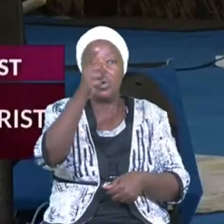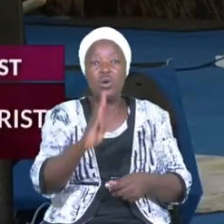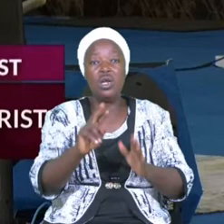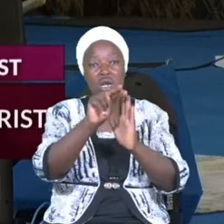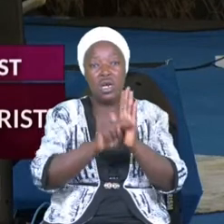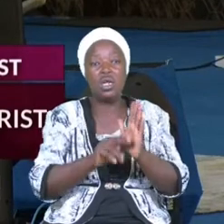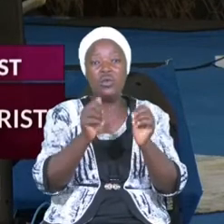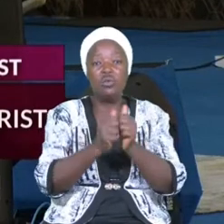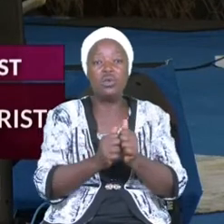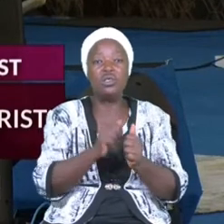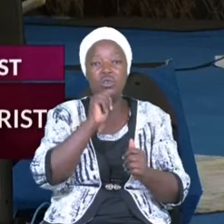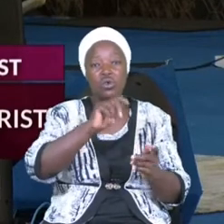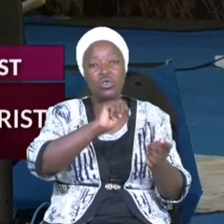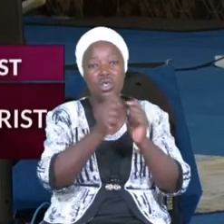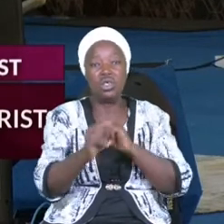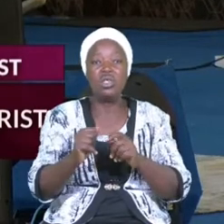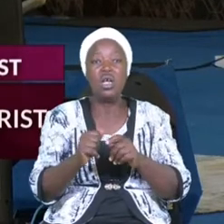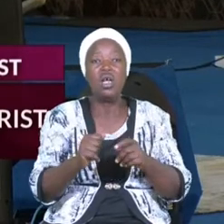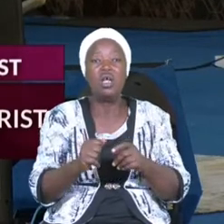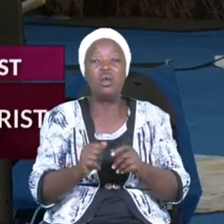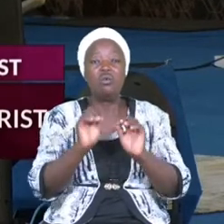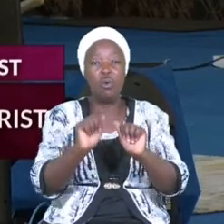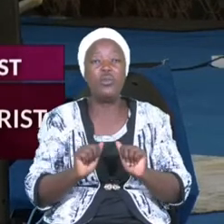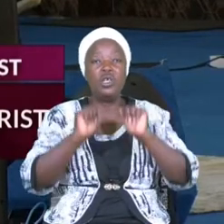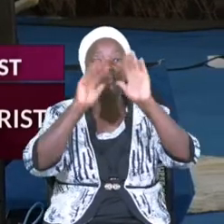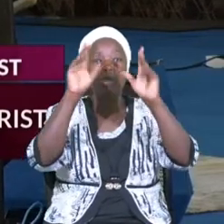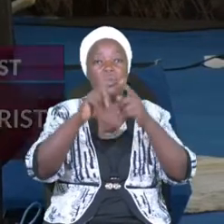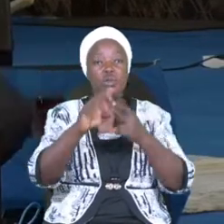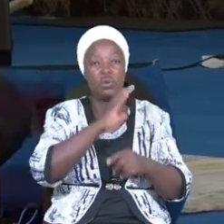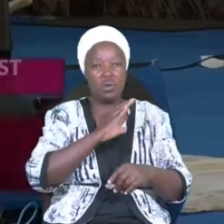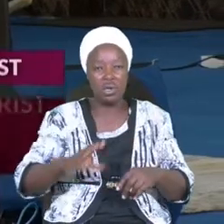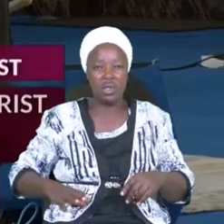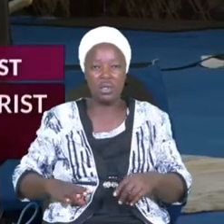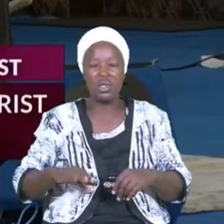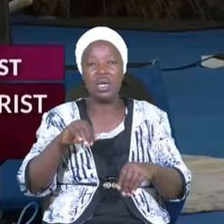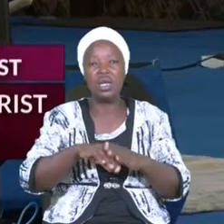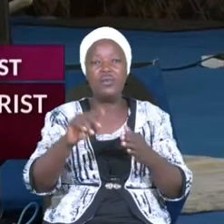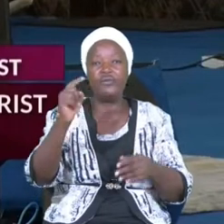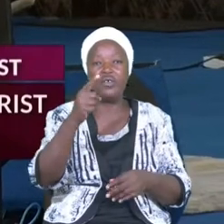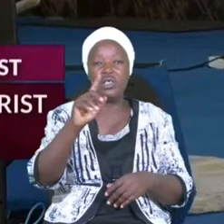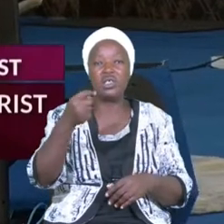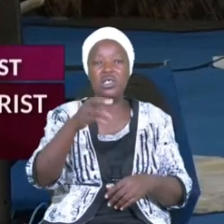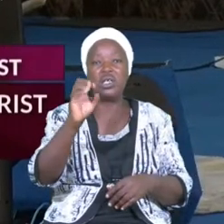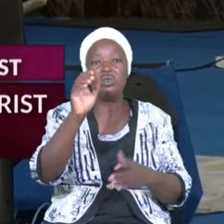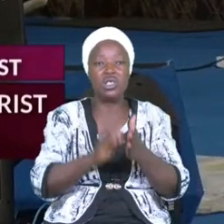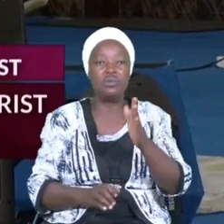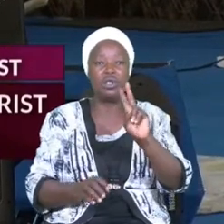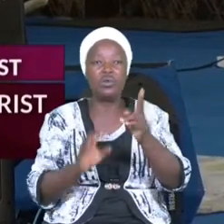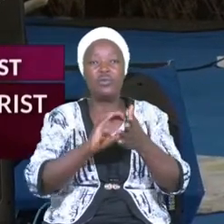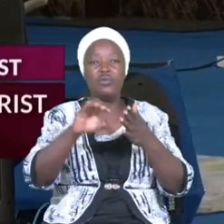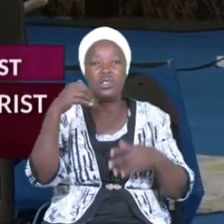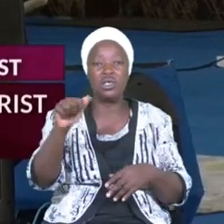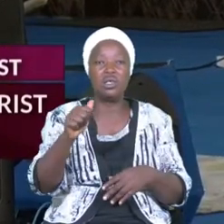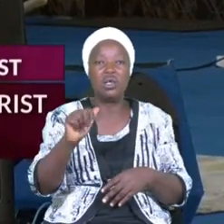objective commitment to Christ. In 1 Thessalonians chapter 2 verse 10. 1 Thessalonians